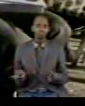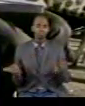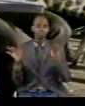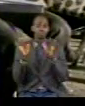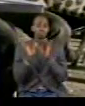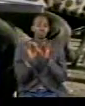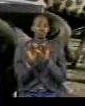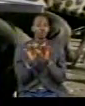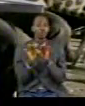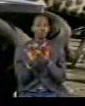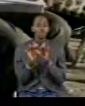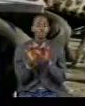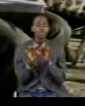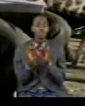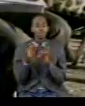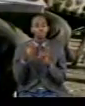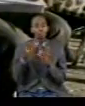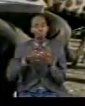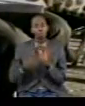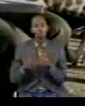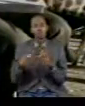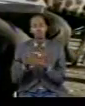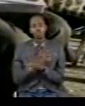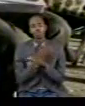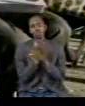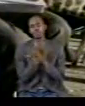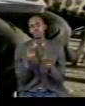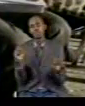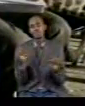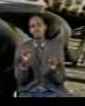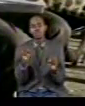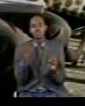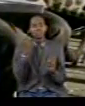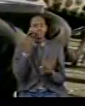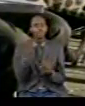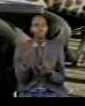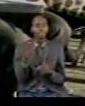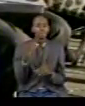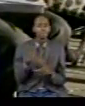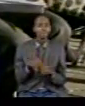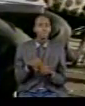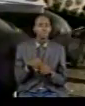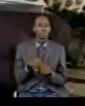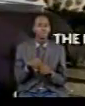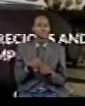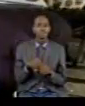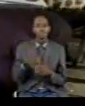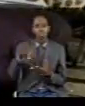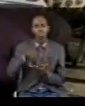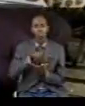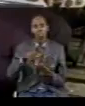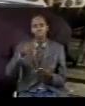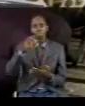purposeful redemption. We're looking at Psalm 107.